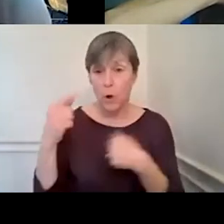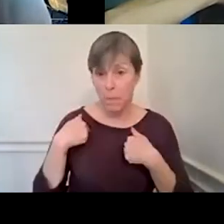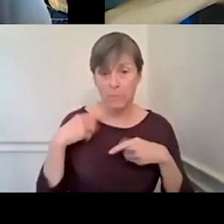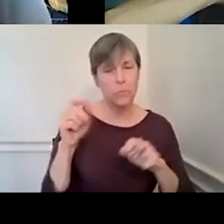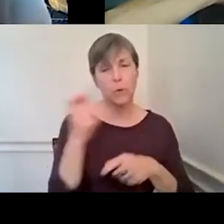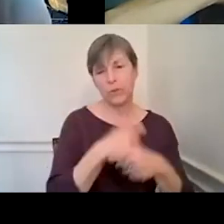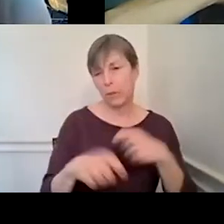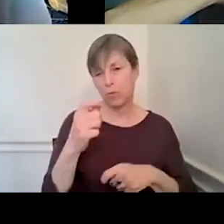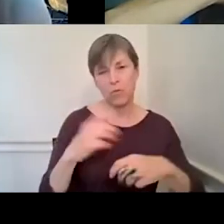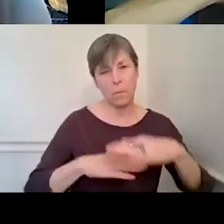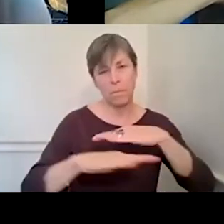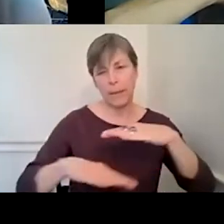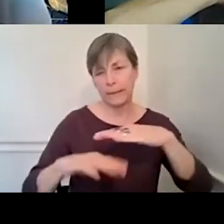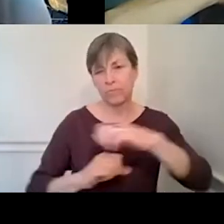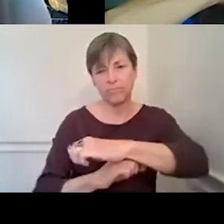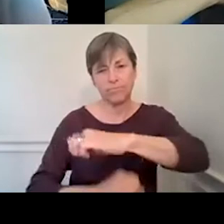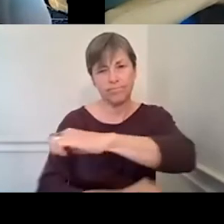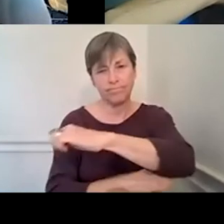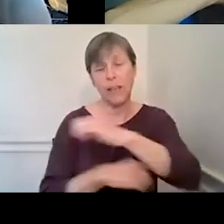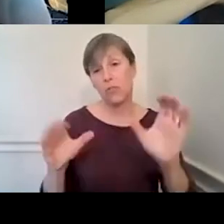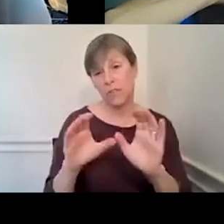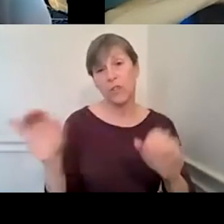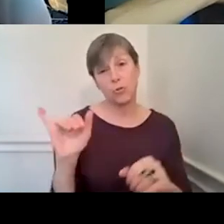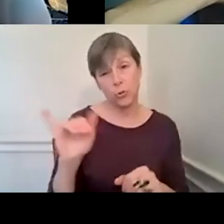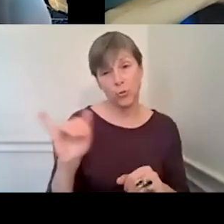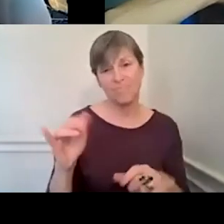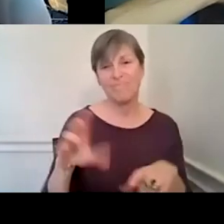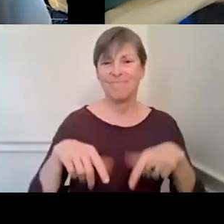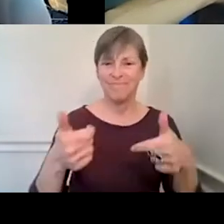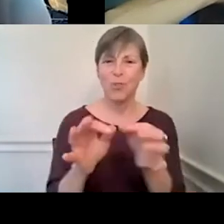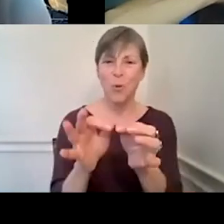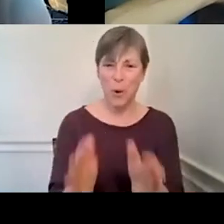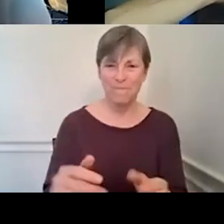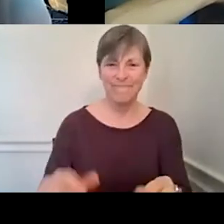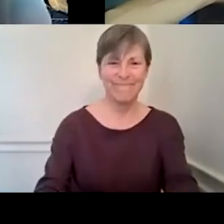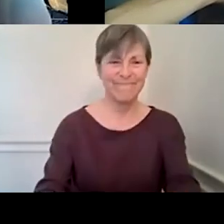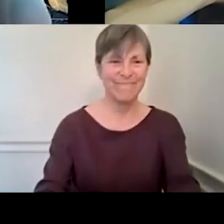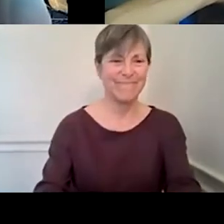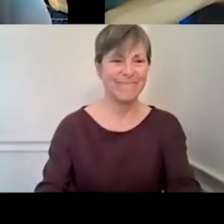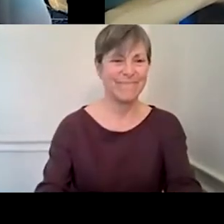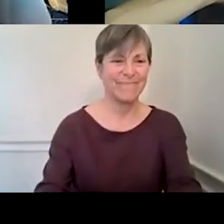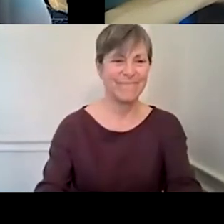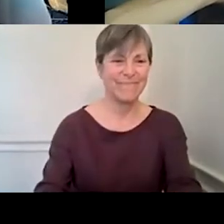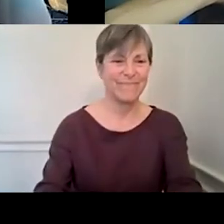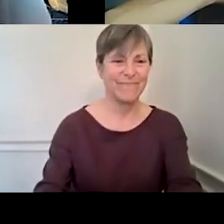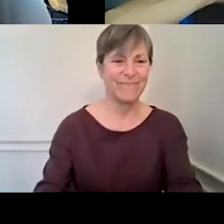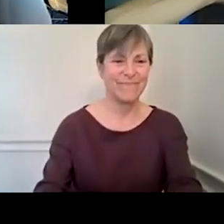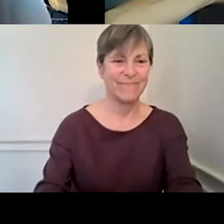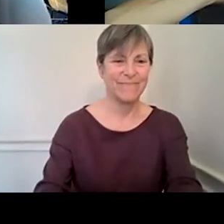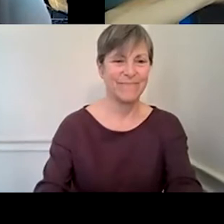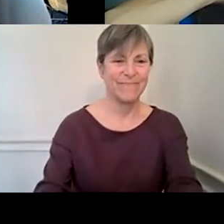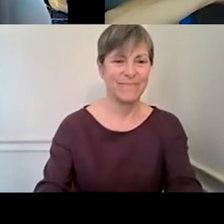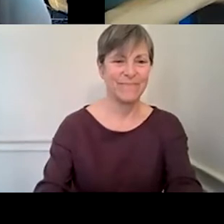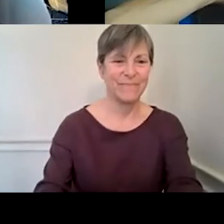having that basic and the certification as well. At the IMF, for example, and I know many big fours,